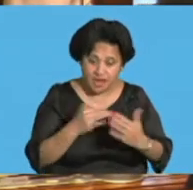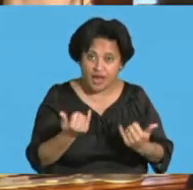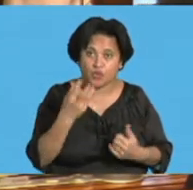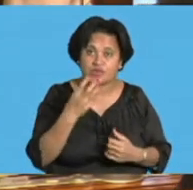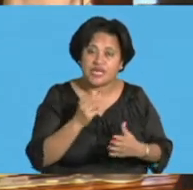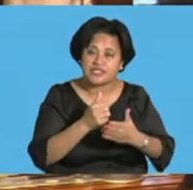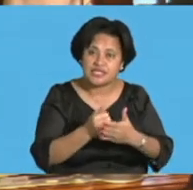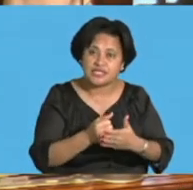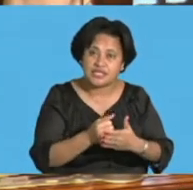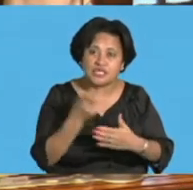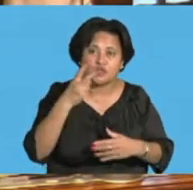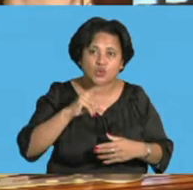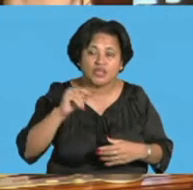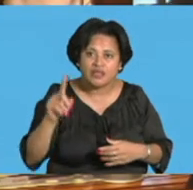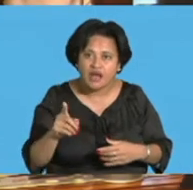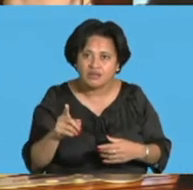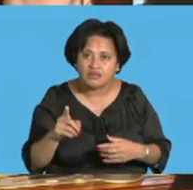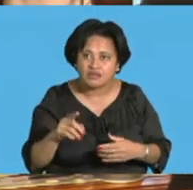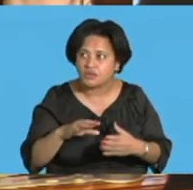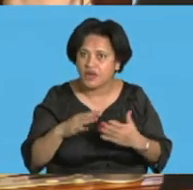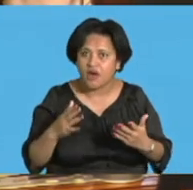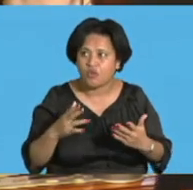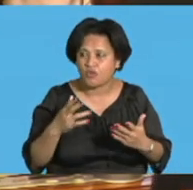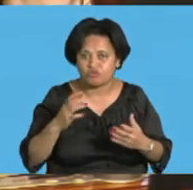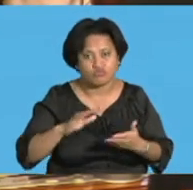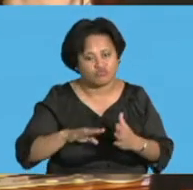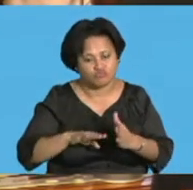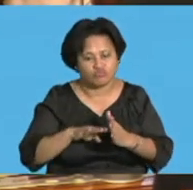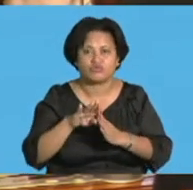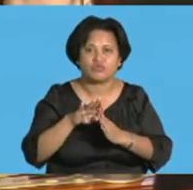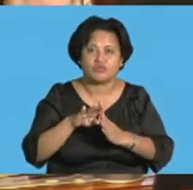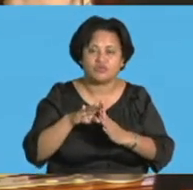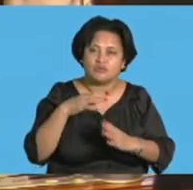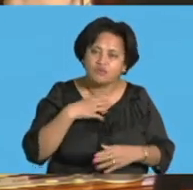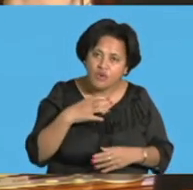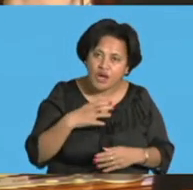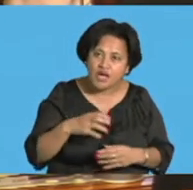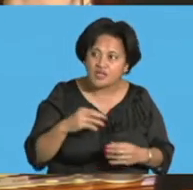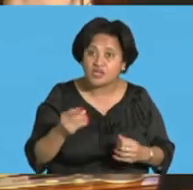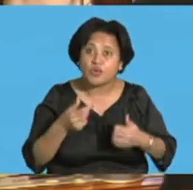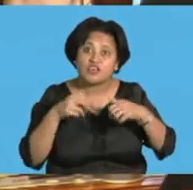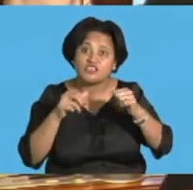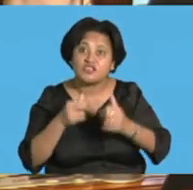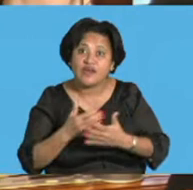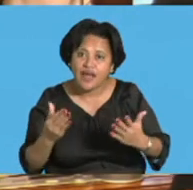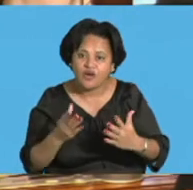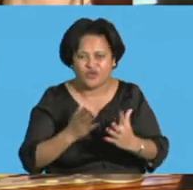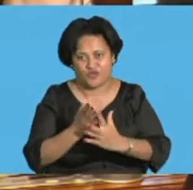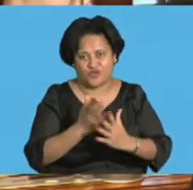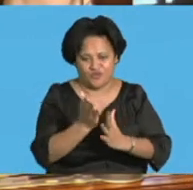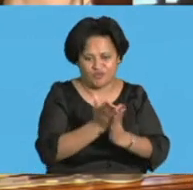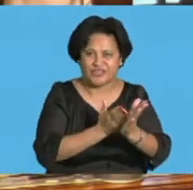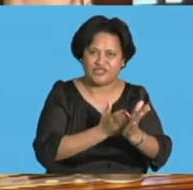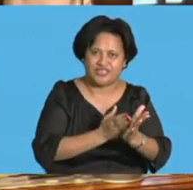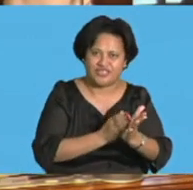25,471 students, an increase of 328%. This has been achieved through the cumulative budget allocation from 2014 to now